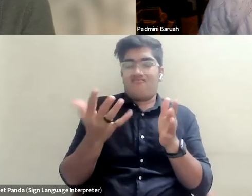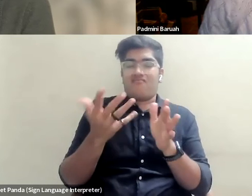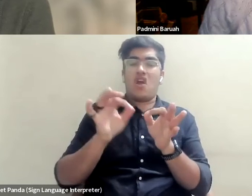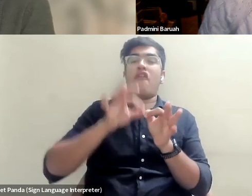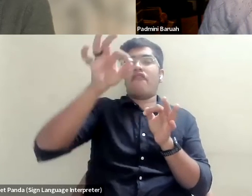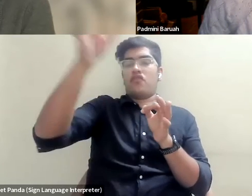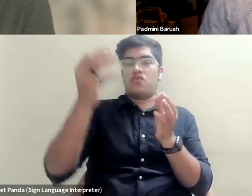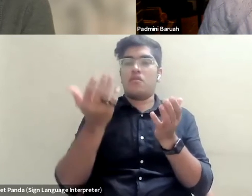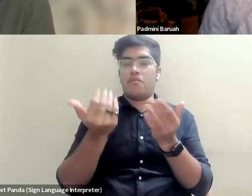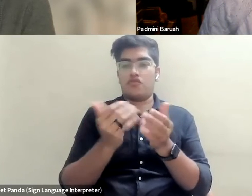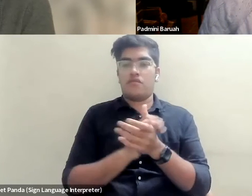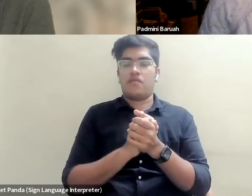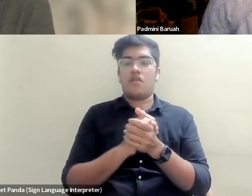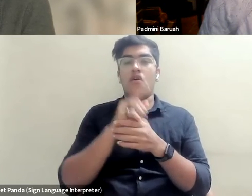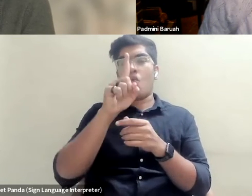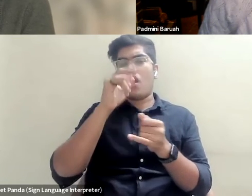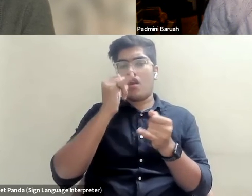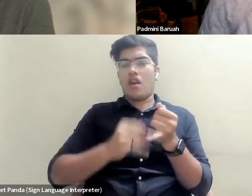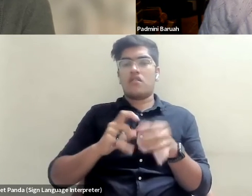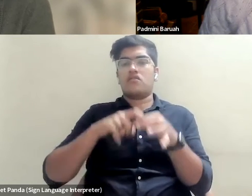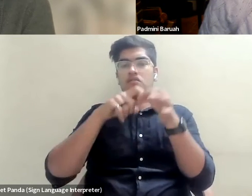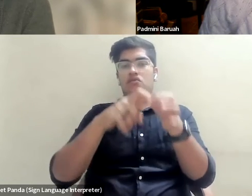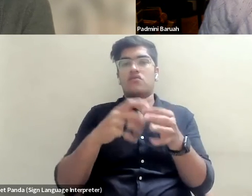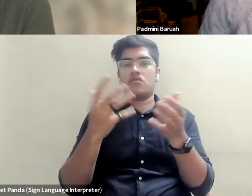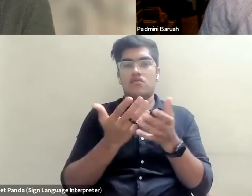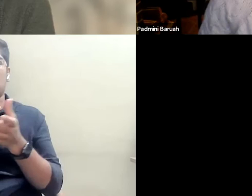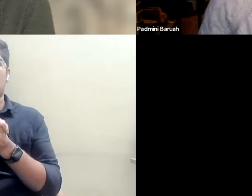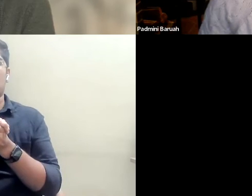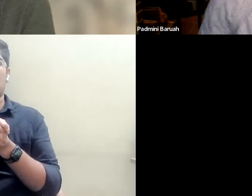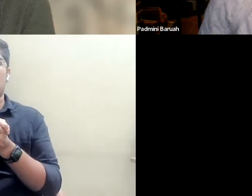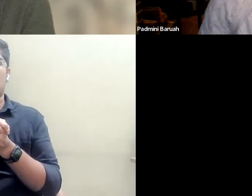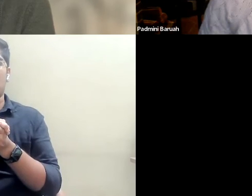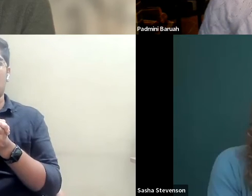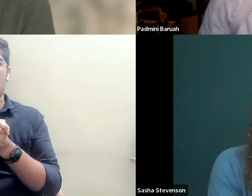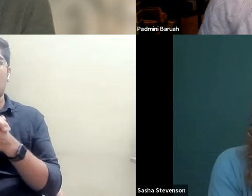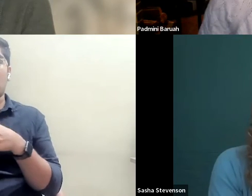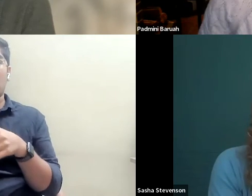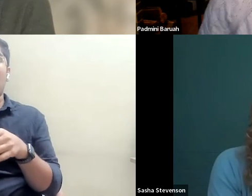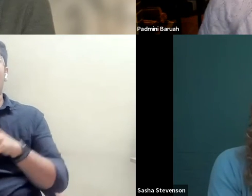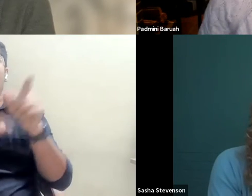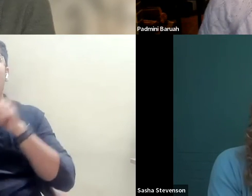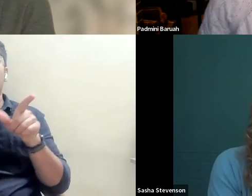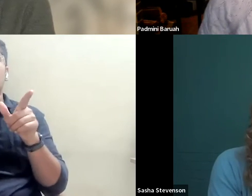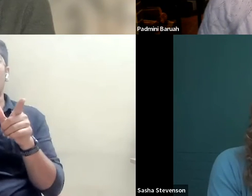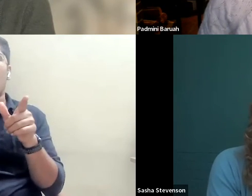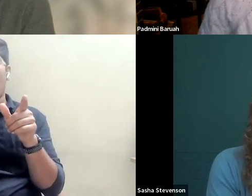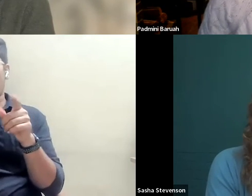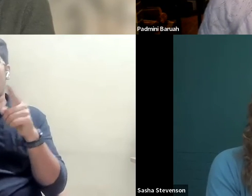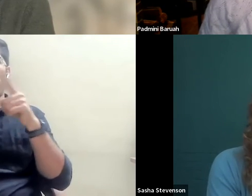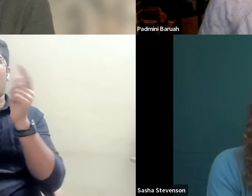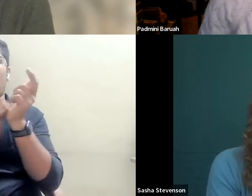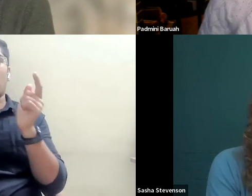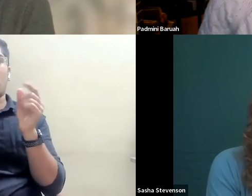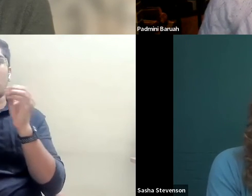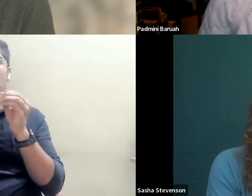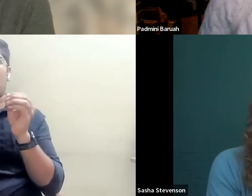fit in one last question. What language are the foreign tribunal proceedings conducted in? So this is an anonymous. Hey, that's such